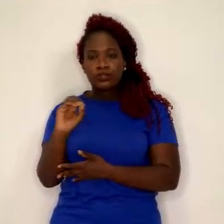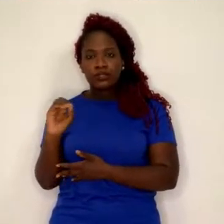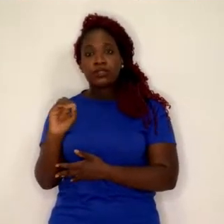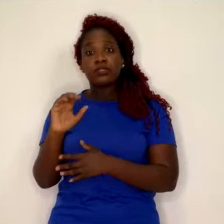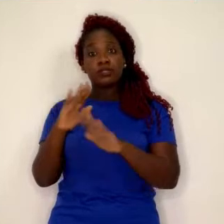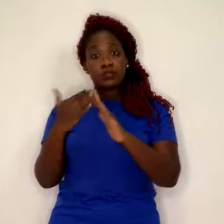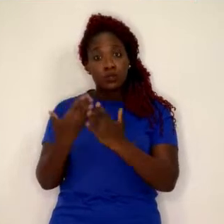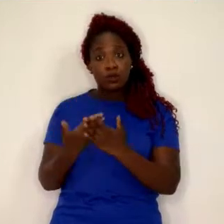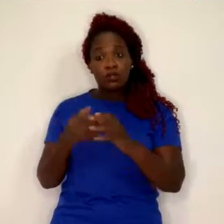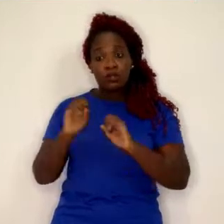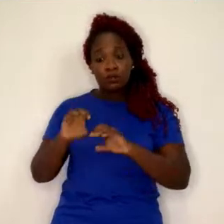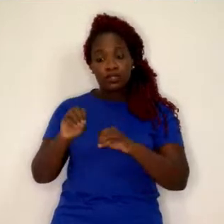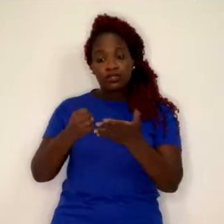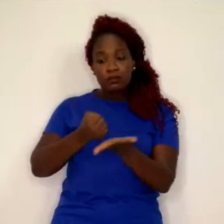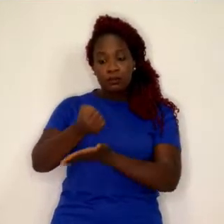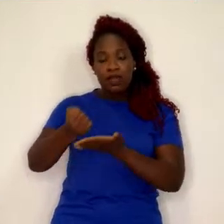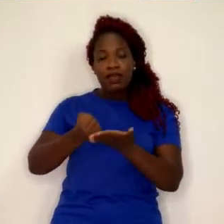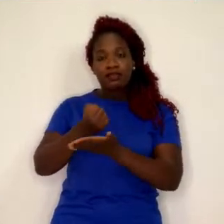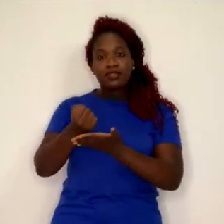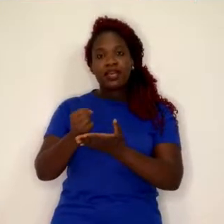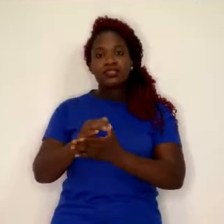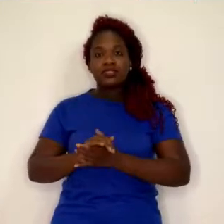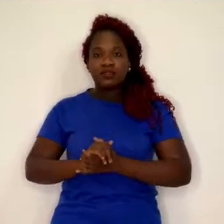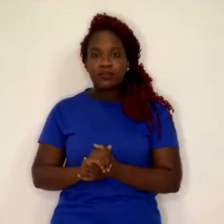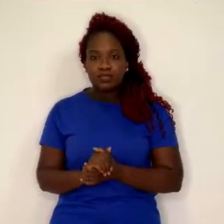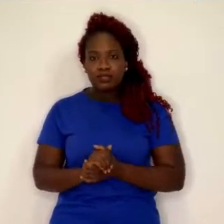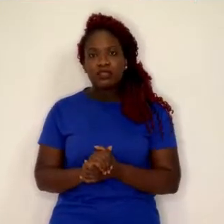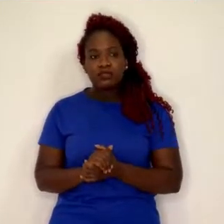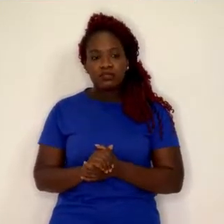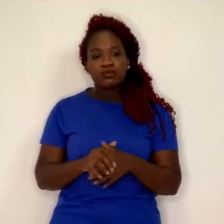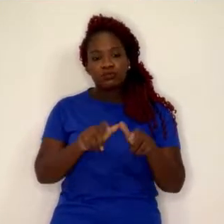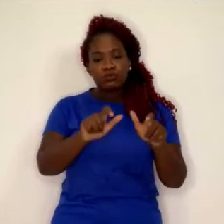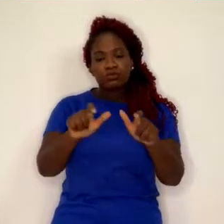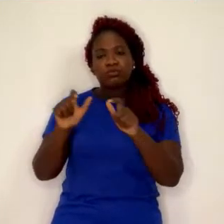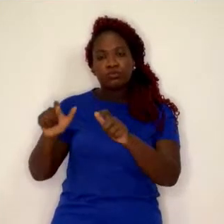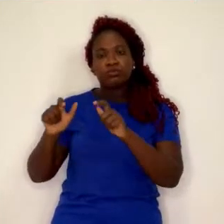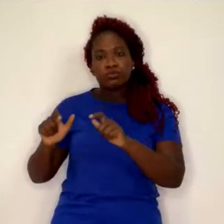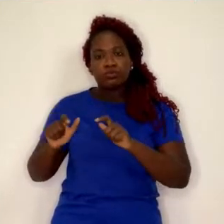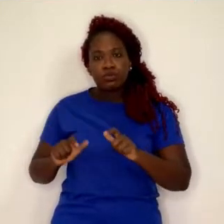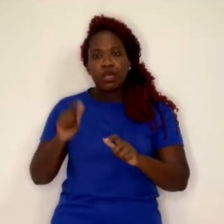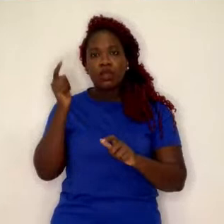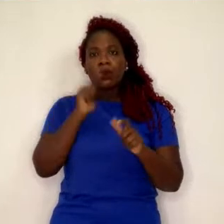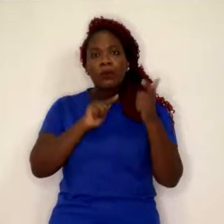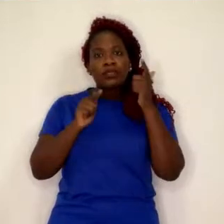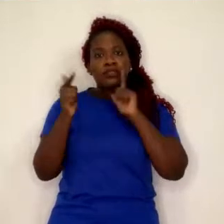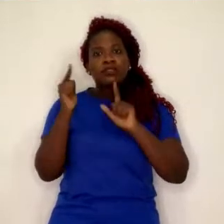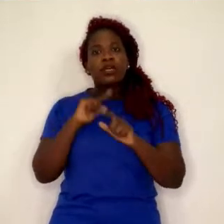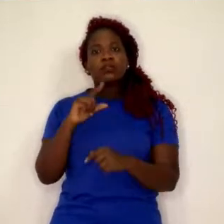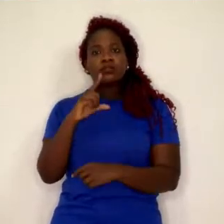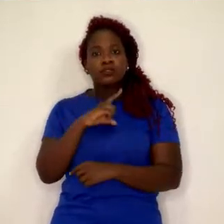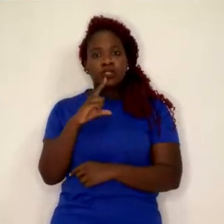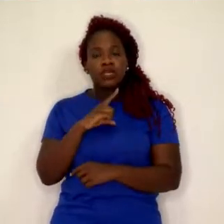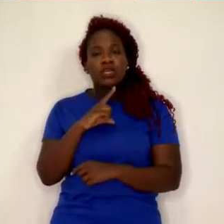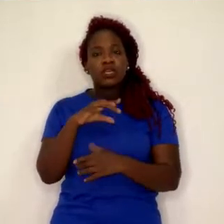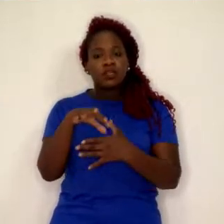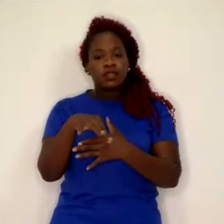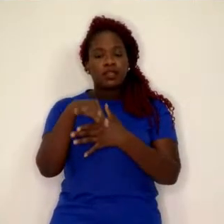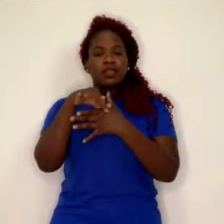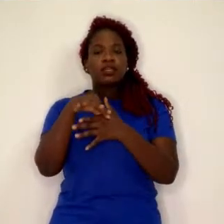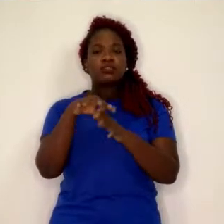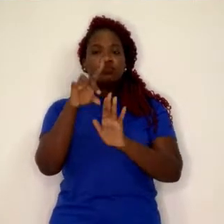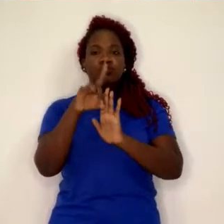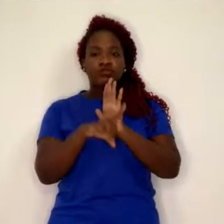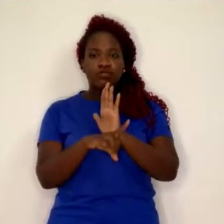approximately 1,800 schools in our settlements, in these territories. We also have